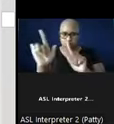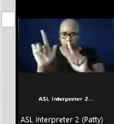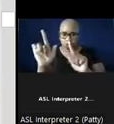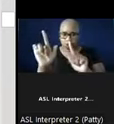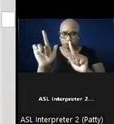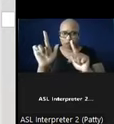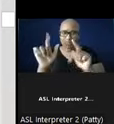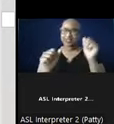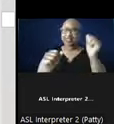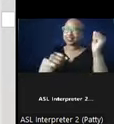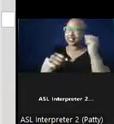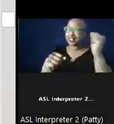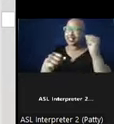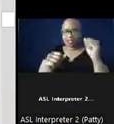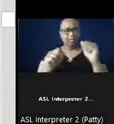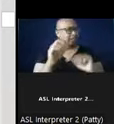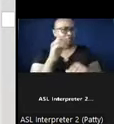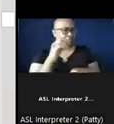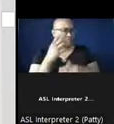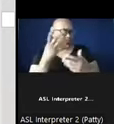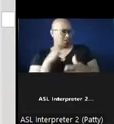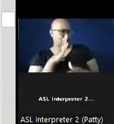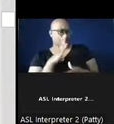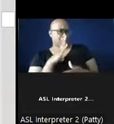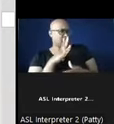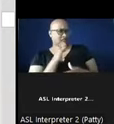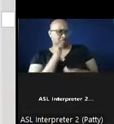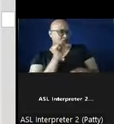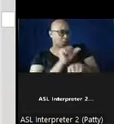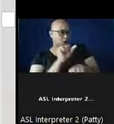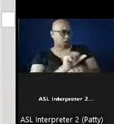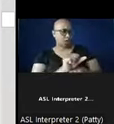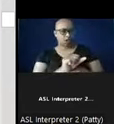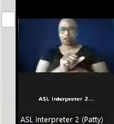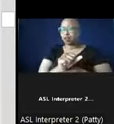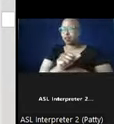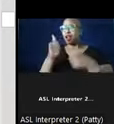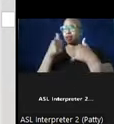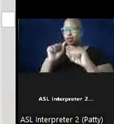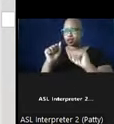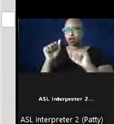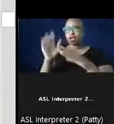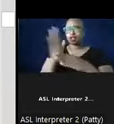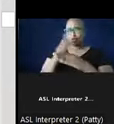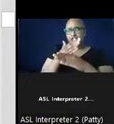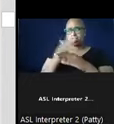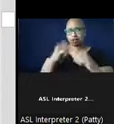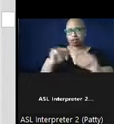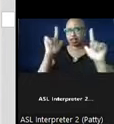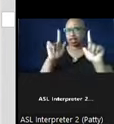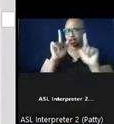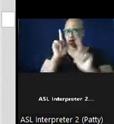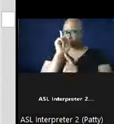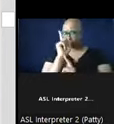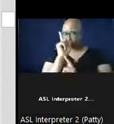It's okay if it's not working for you. This is fine. I'm going to try to share again. 1 second, please. Okay.